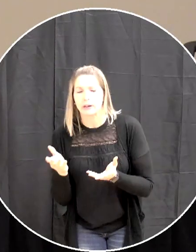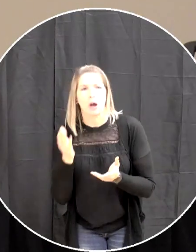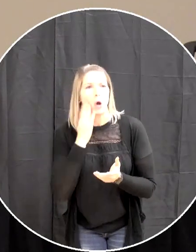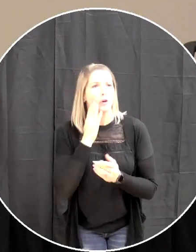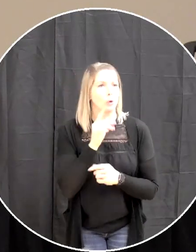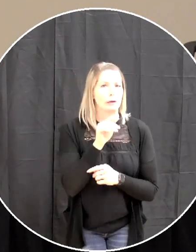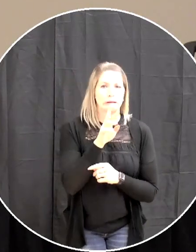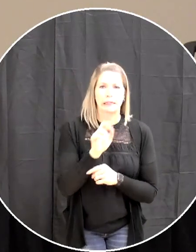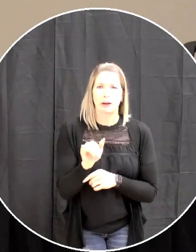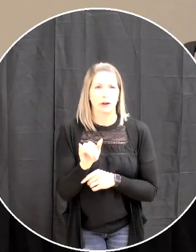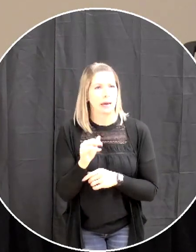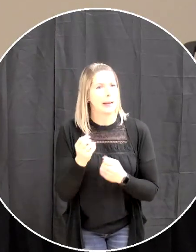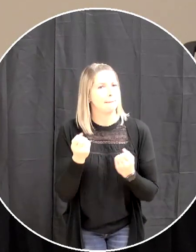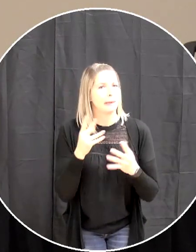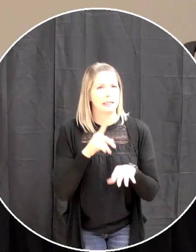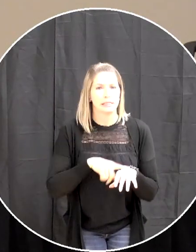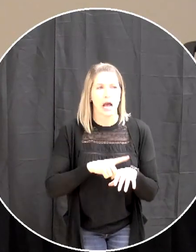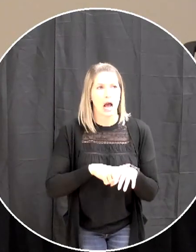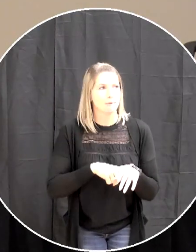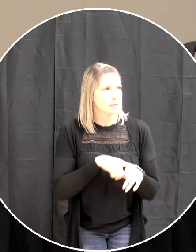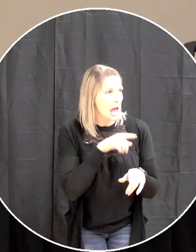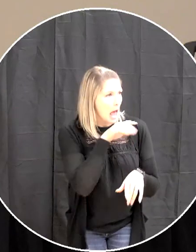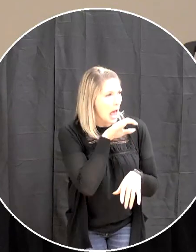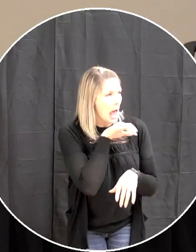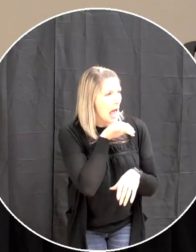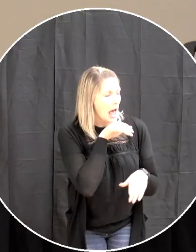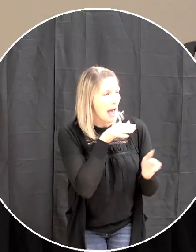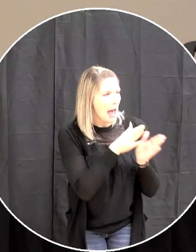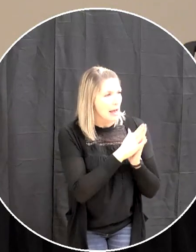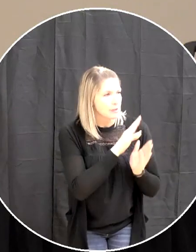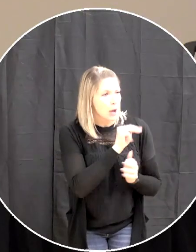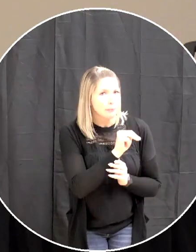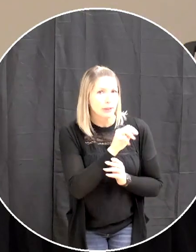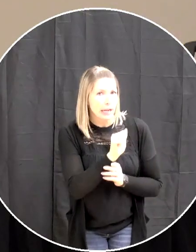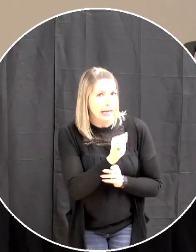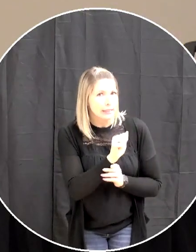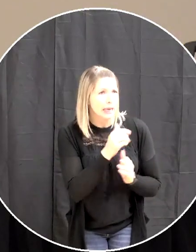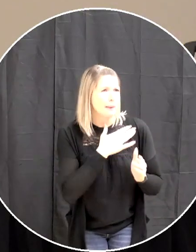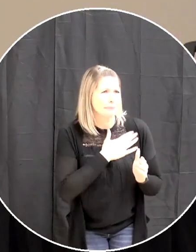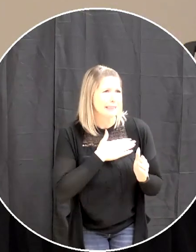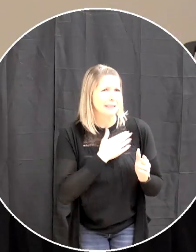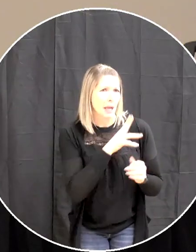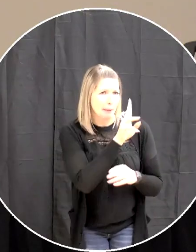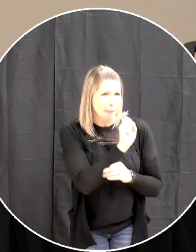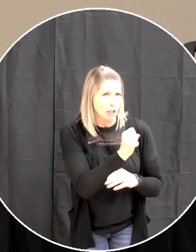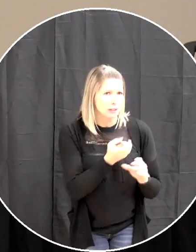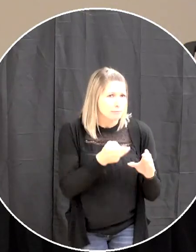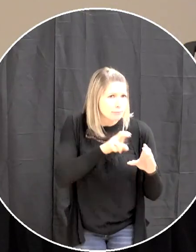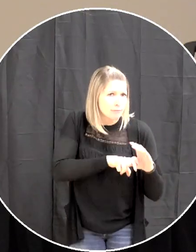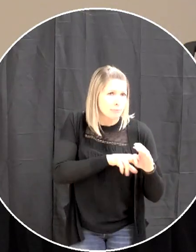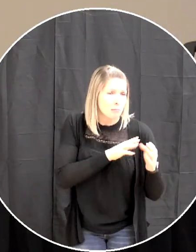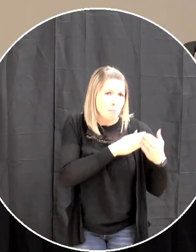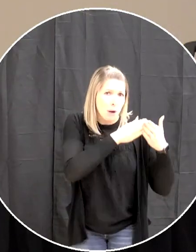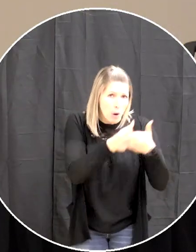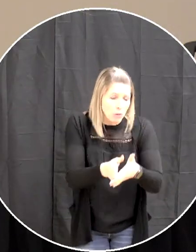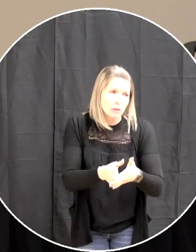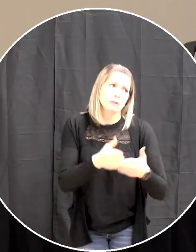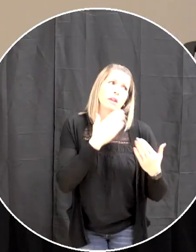late nights with Marine Atlantic, making sure that we had priority on the ferry getting across. So thank you for that, Terry, as